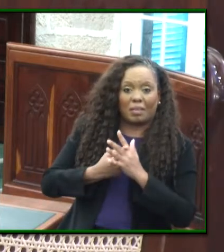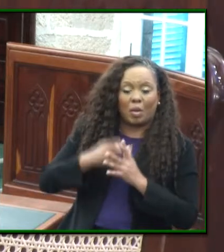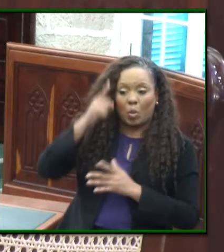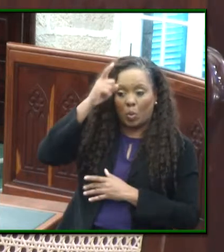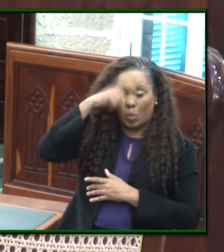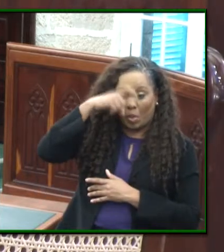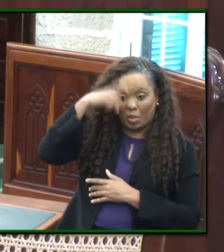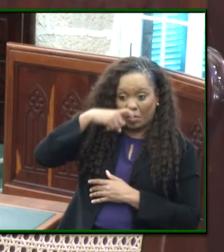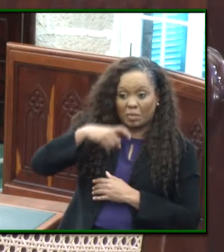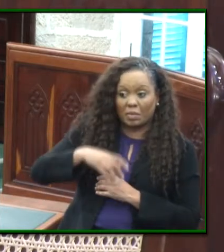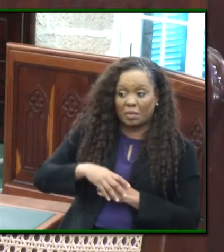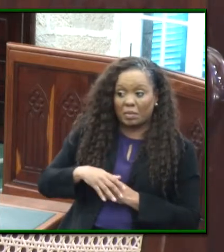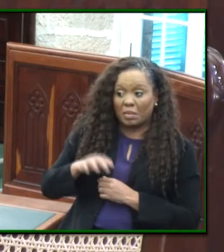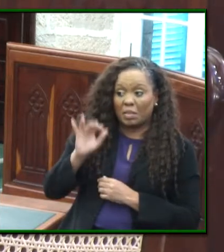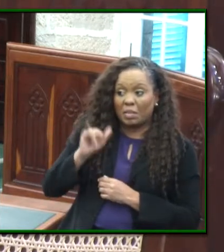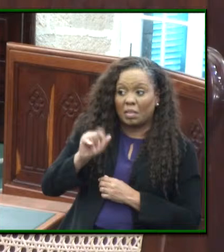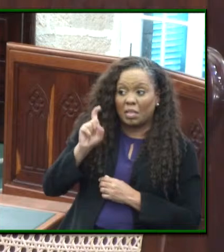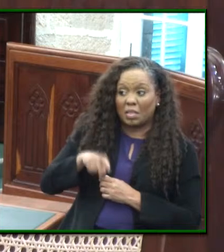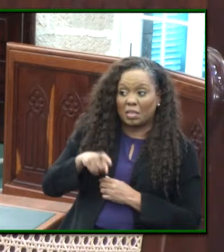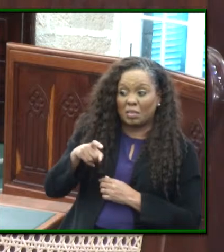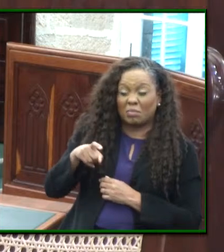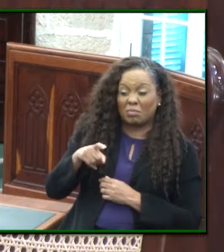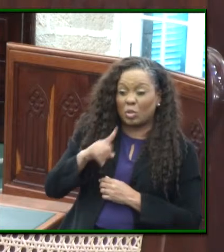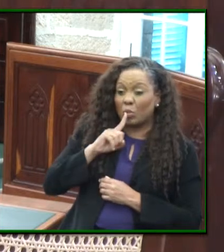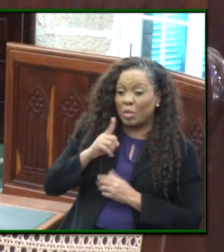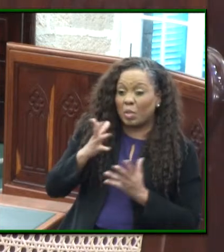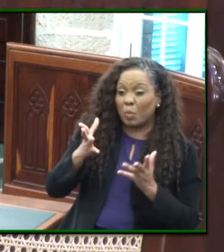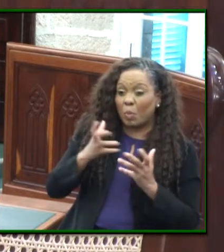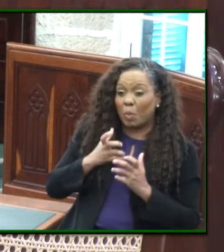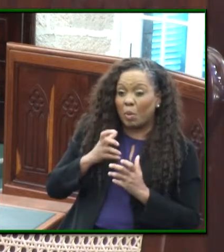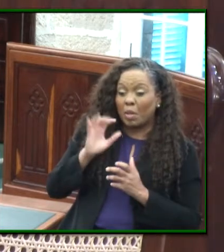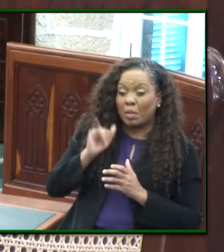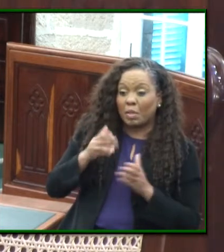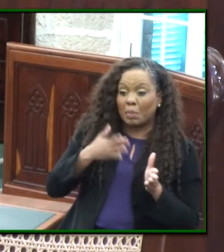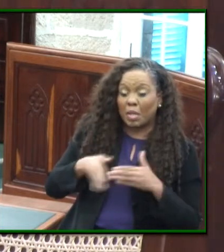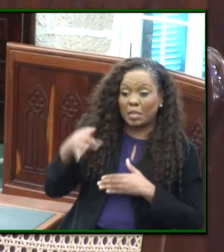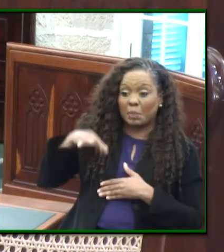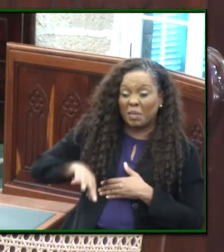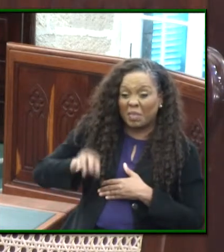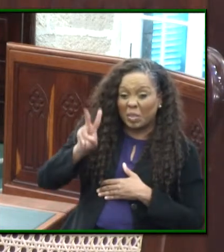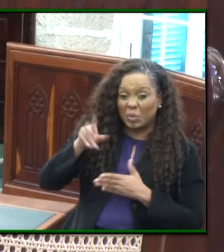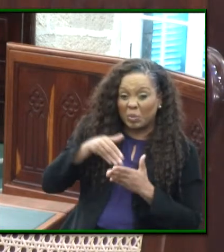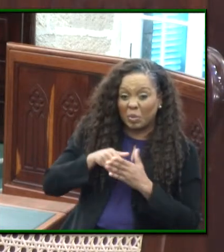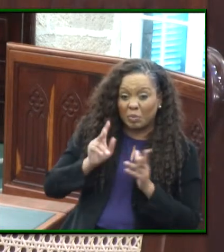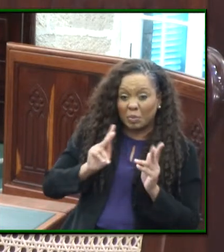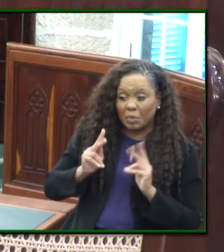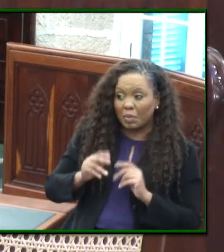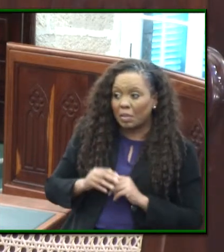was intended to benefit 2,000 persons. No, sir.